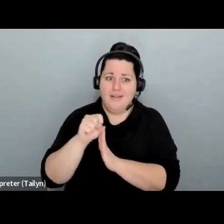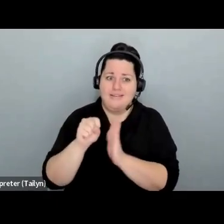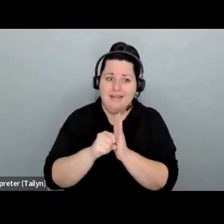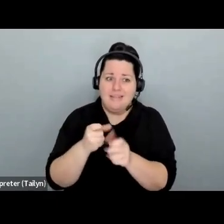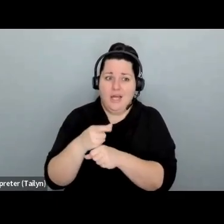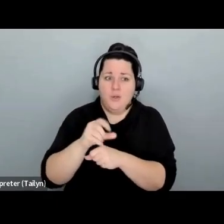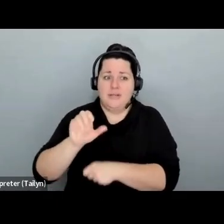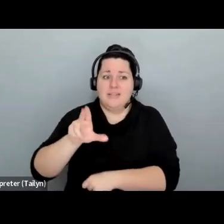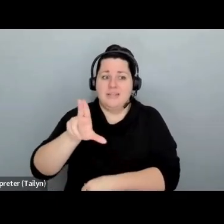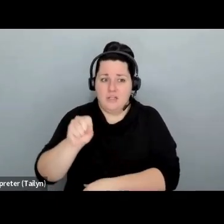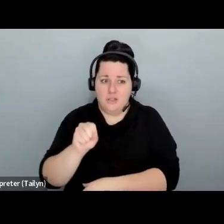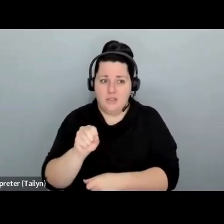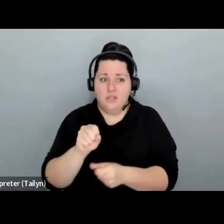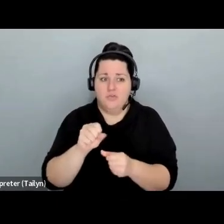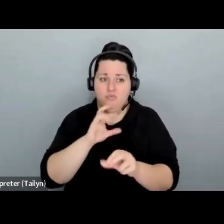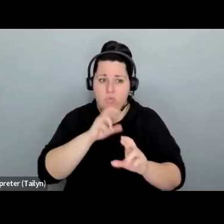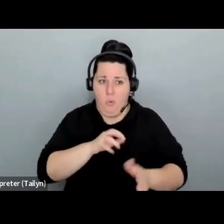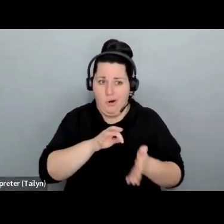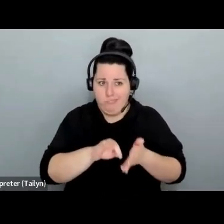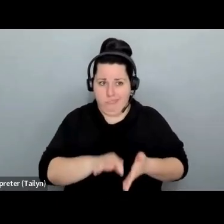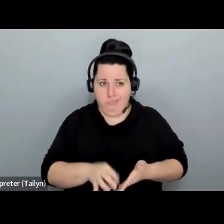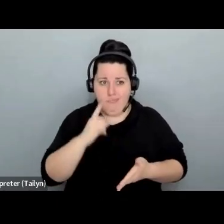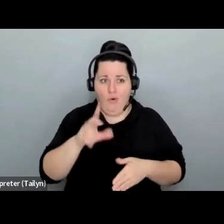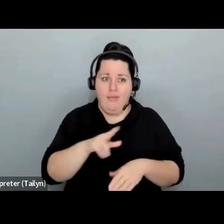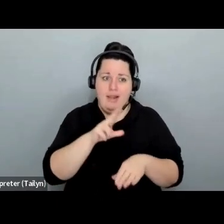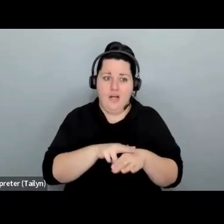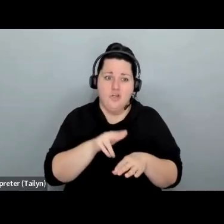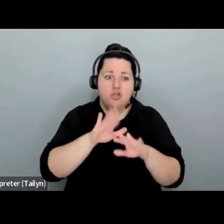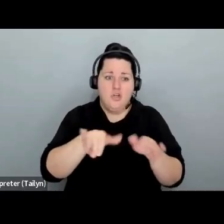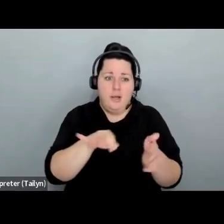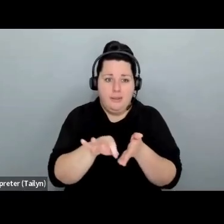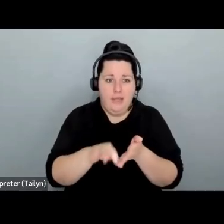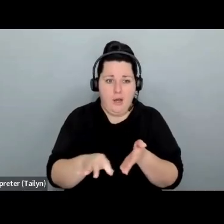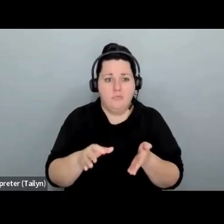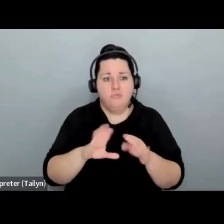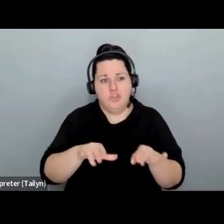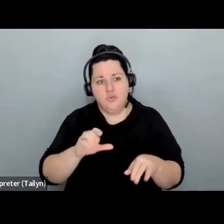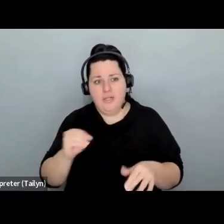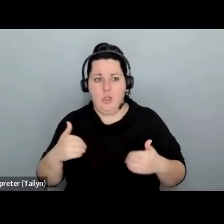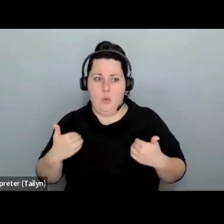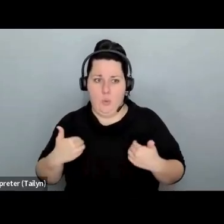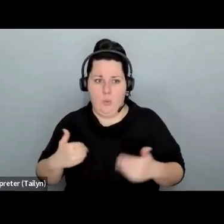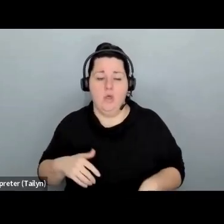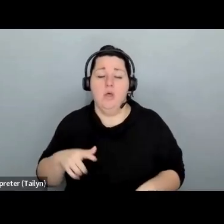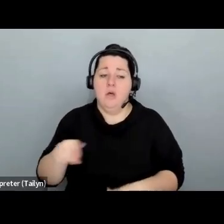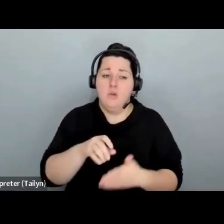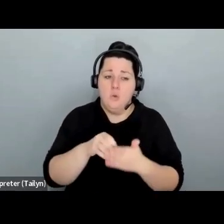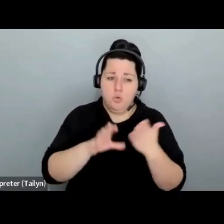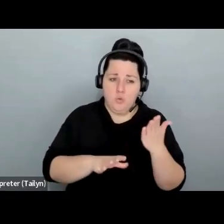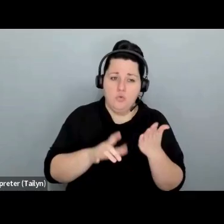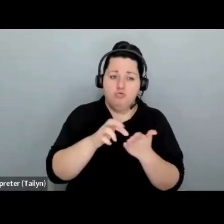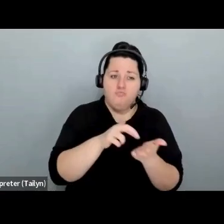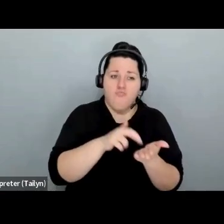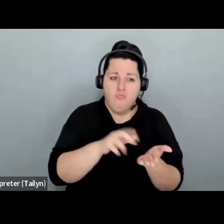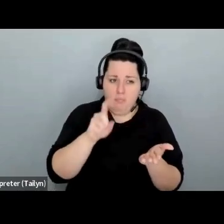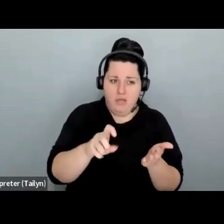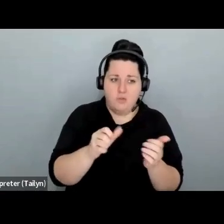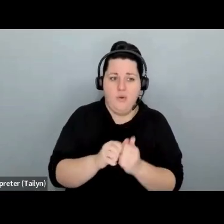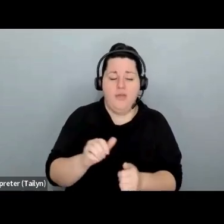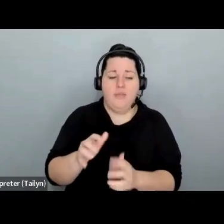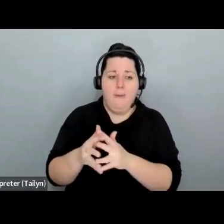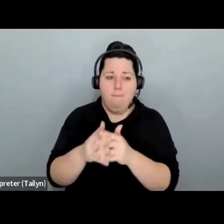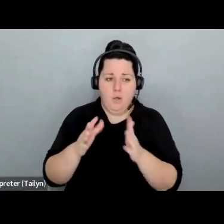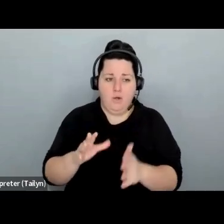census report for the national child count of children and youth. These students must be registered with the American